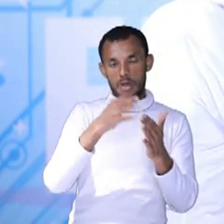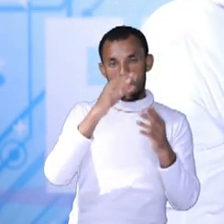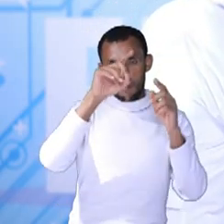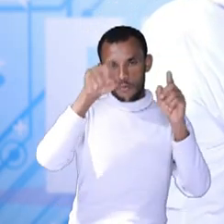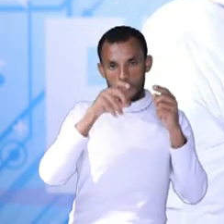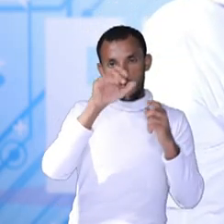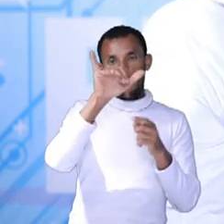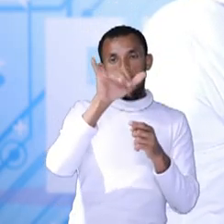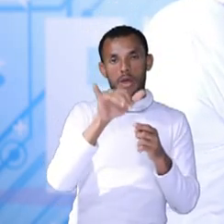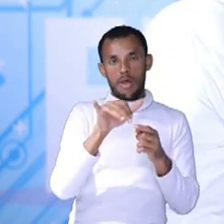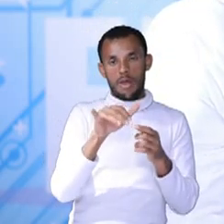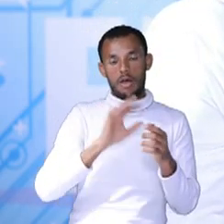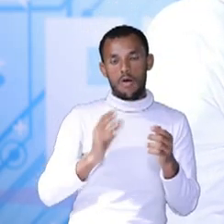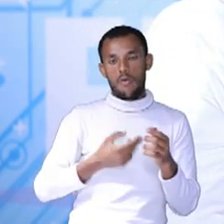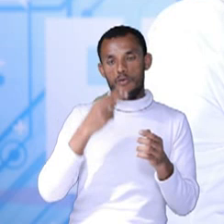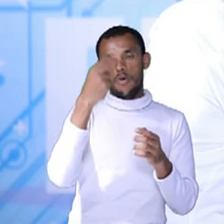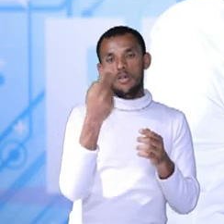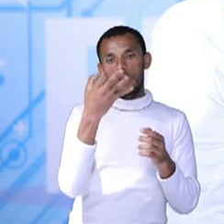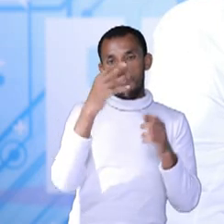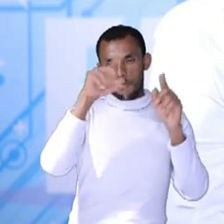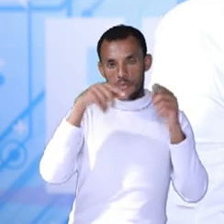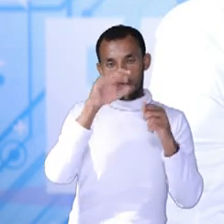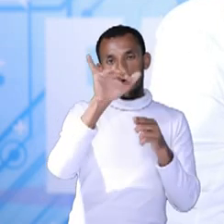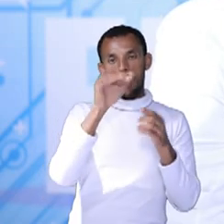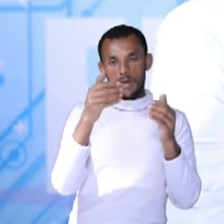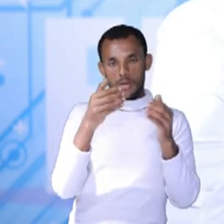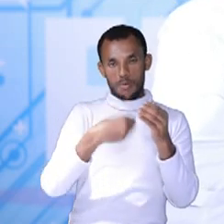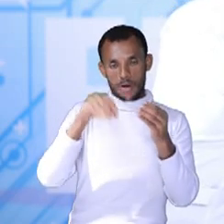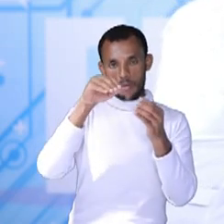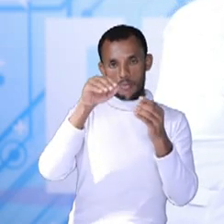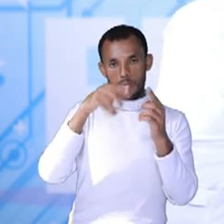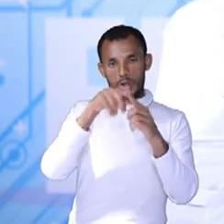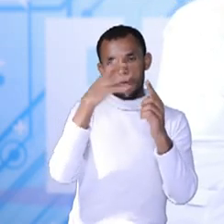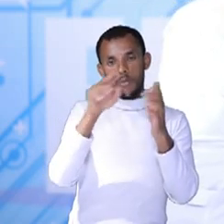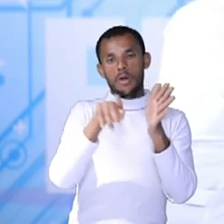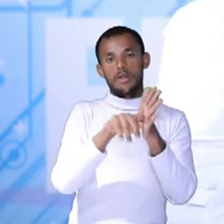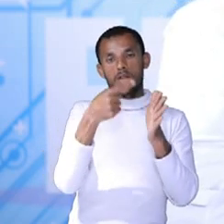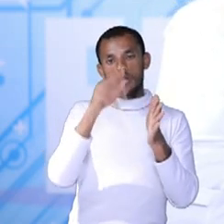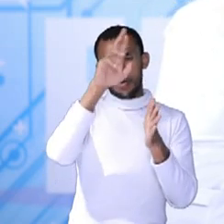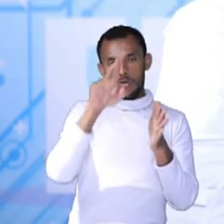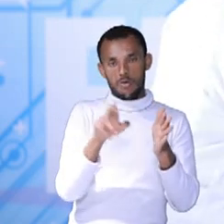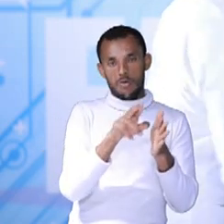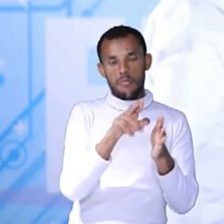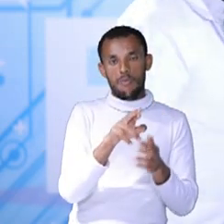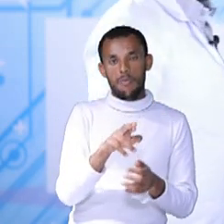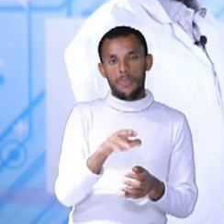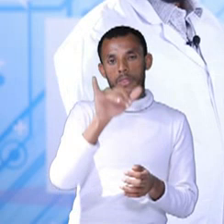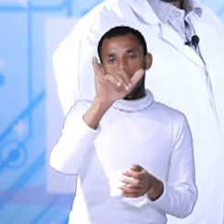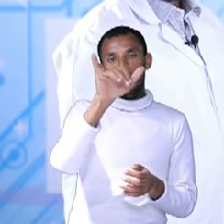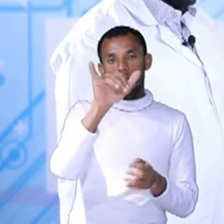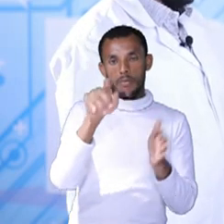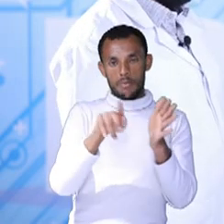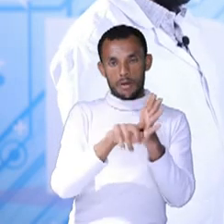of y. Our function f of y is equal to this plus or minus the square root of